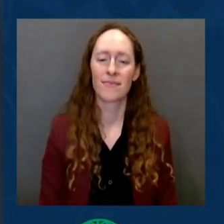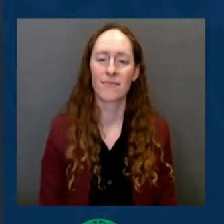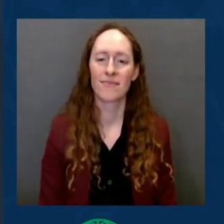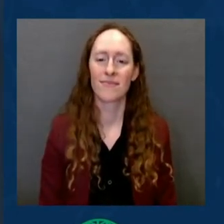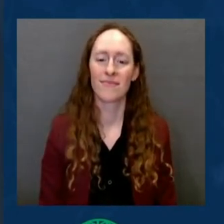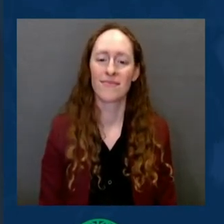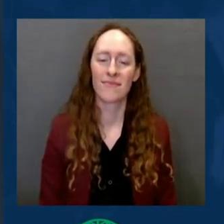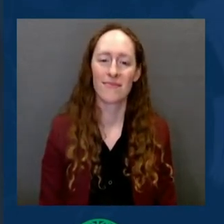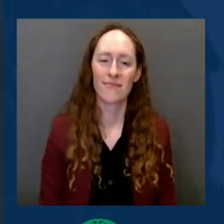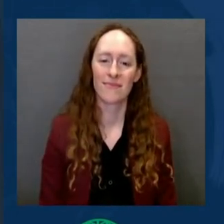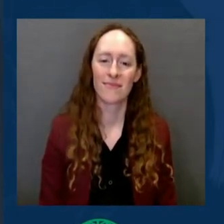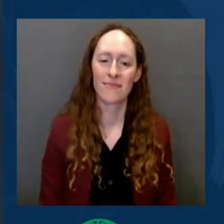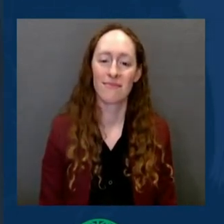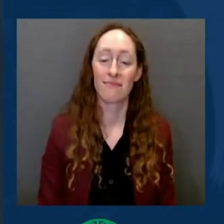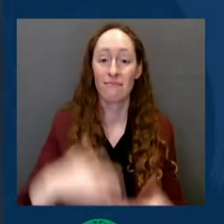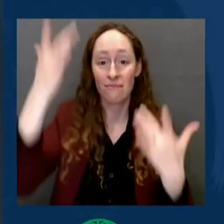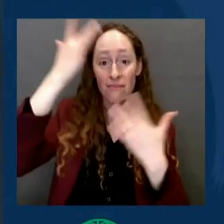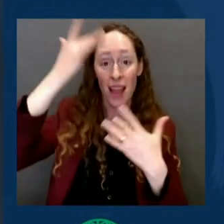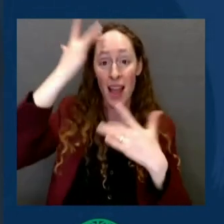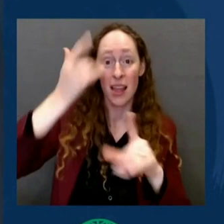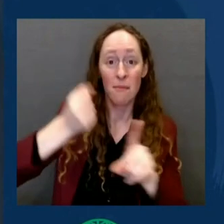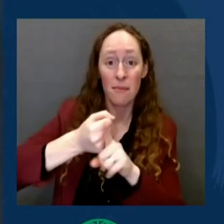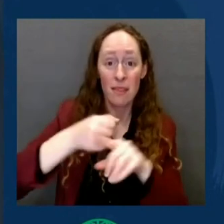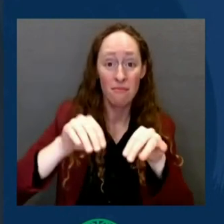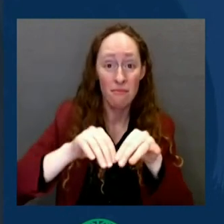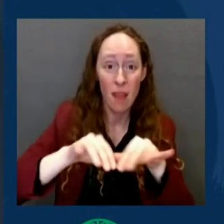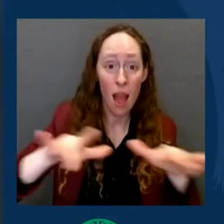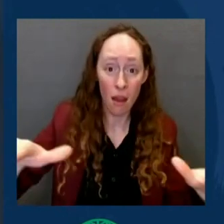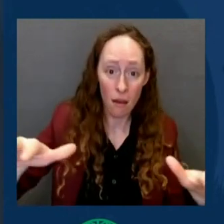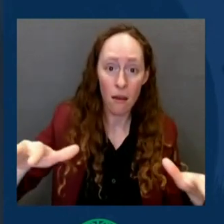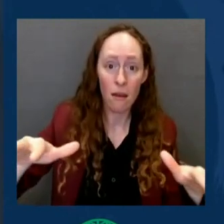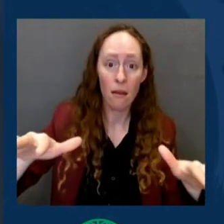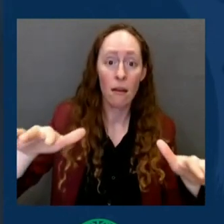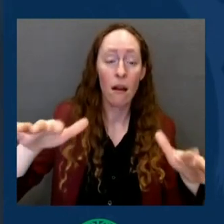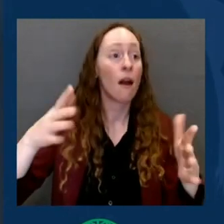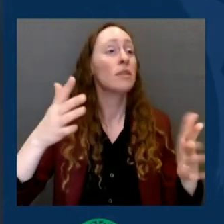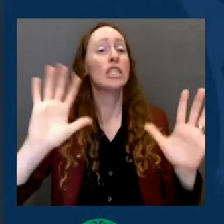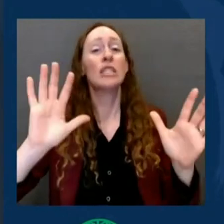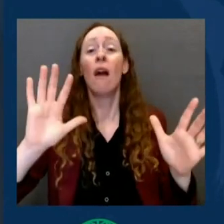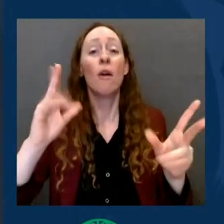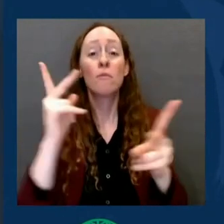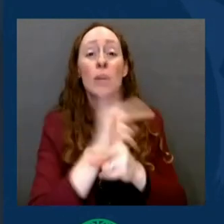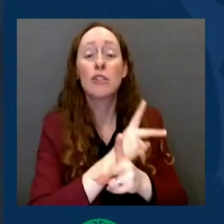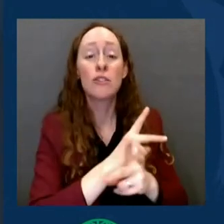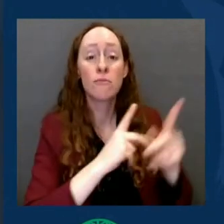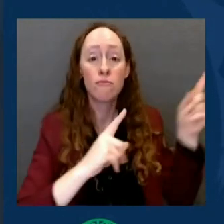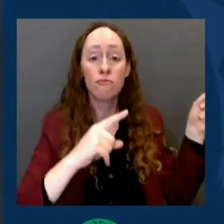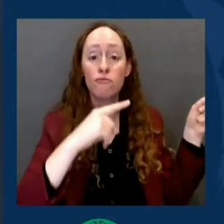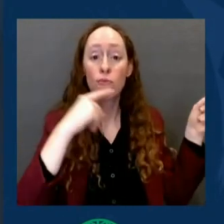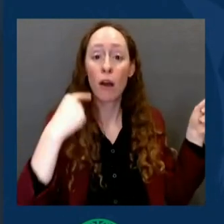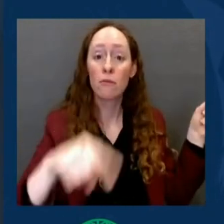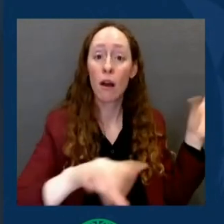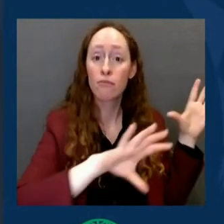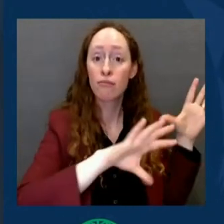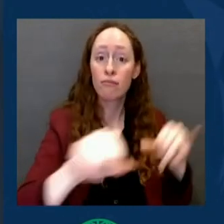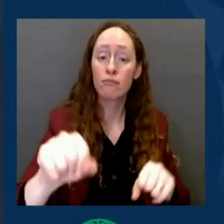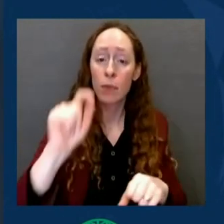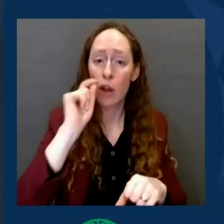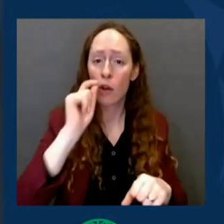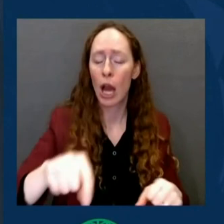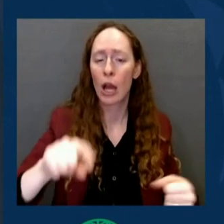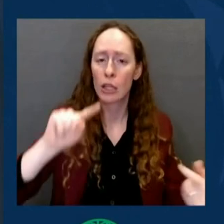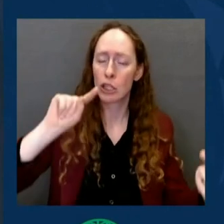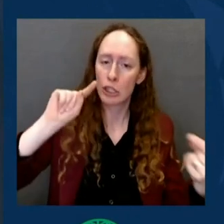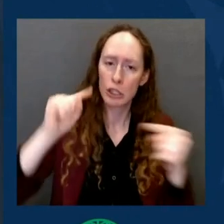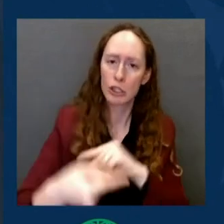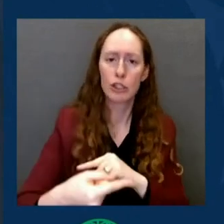neighbor Ukraine, has roiled the global economy, erasing many of the development gains that we worked so